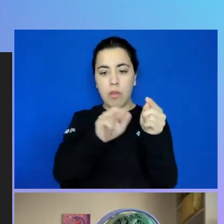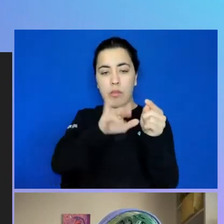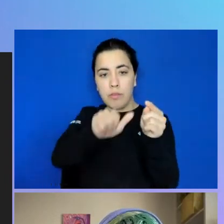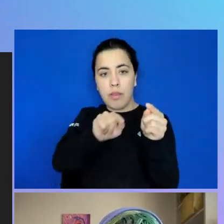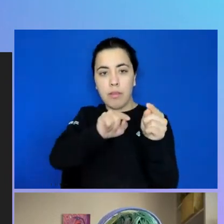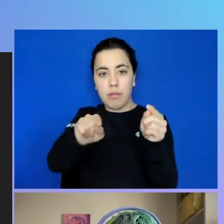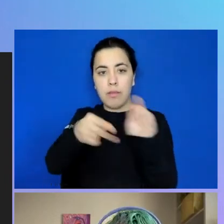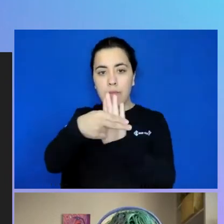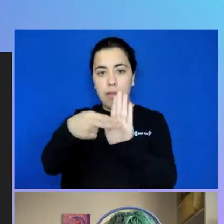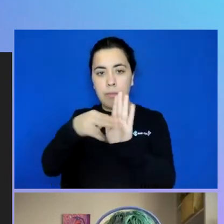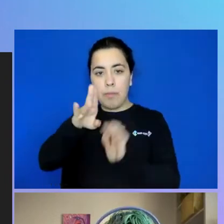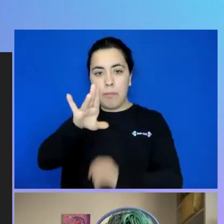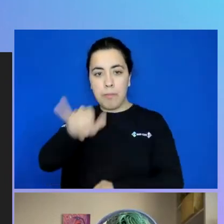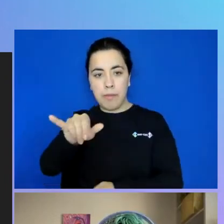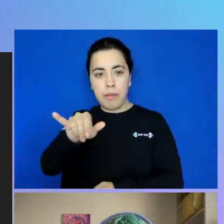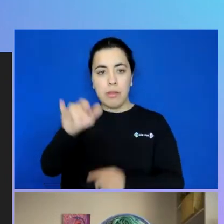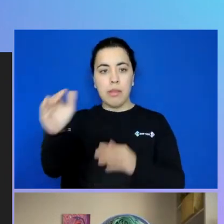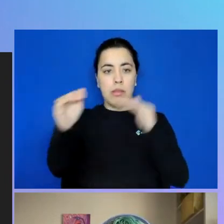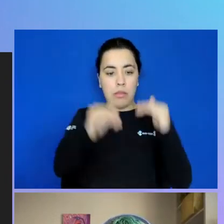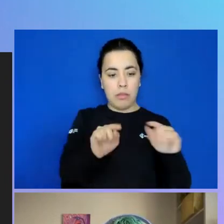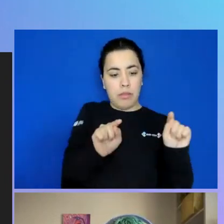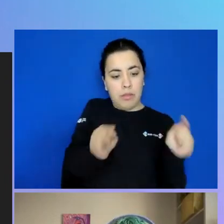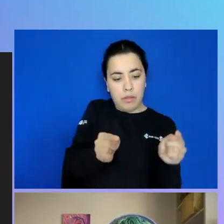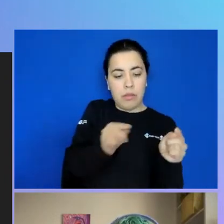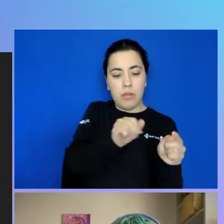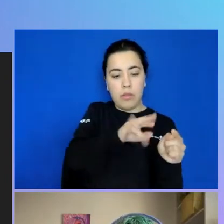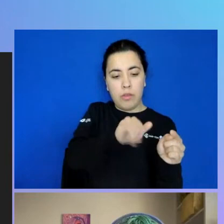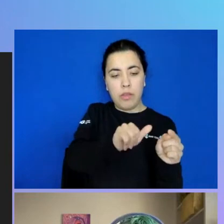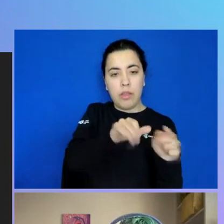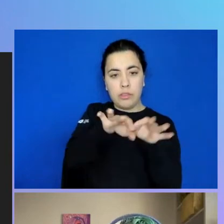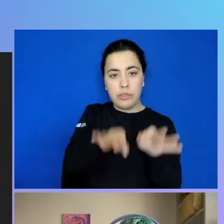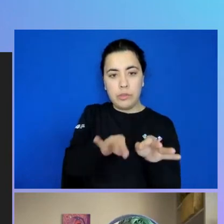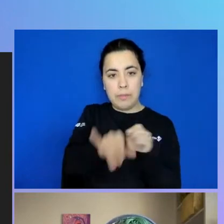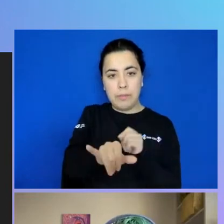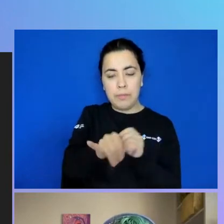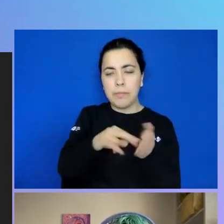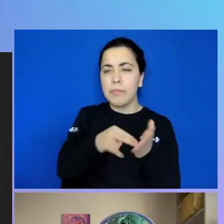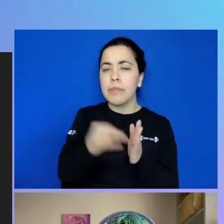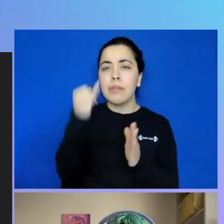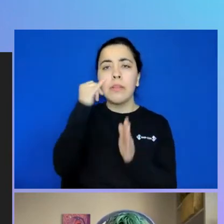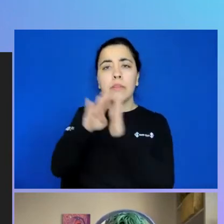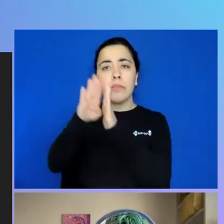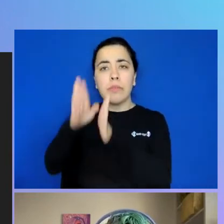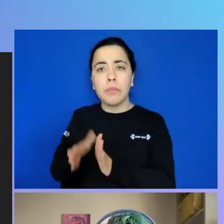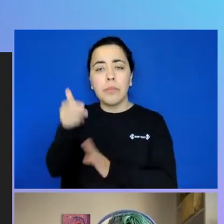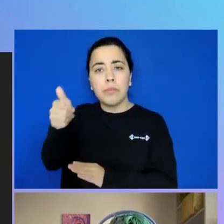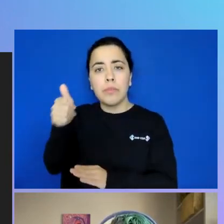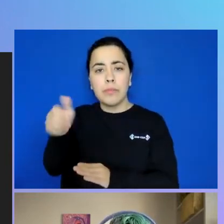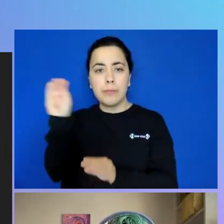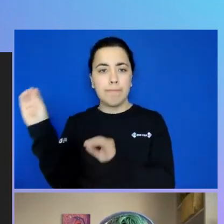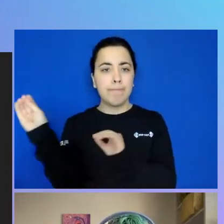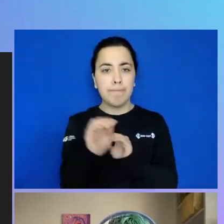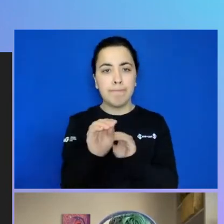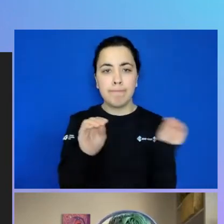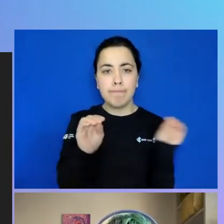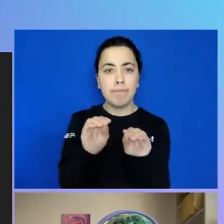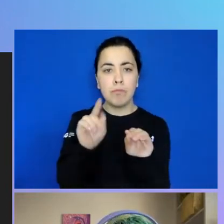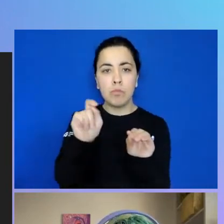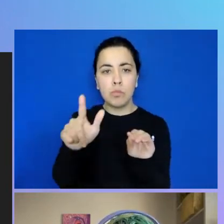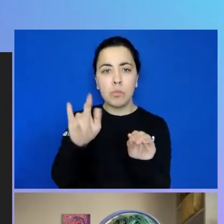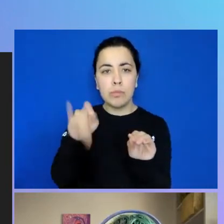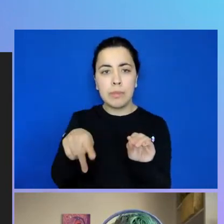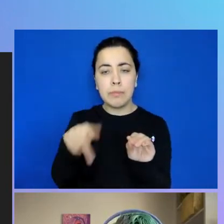or, aria described by. So this means that when developers are implementing the tooltip component in their applications, in their